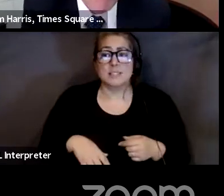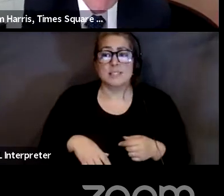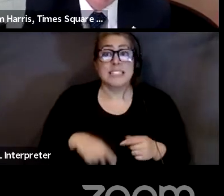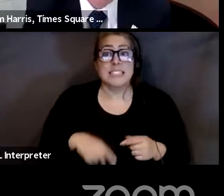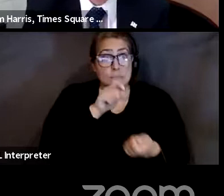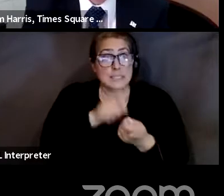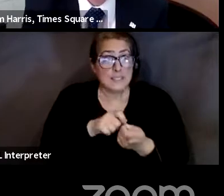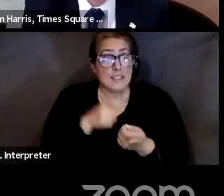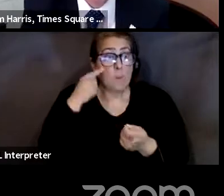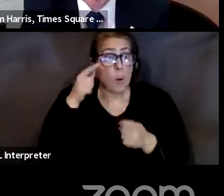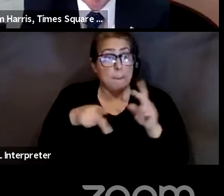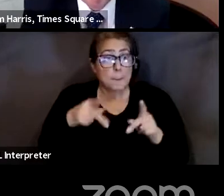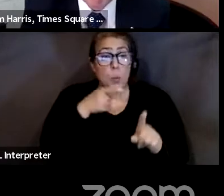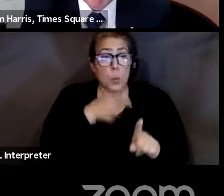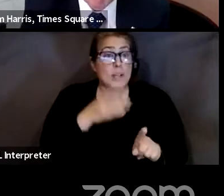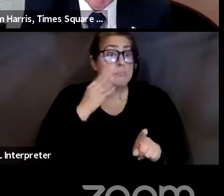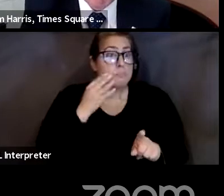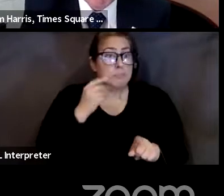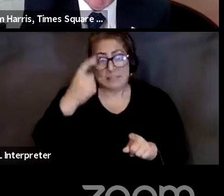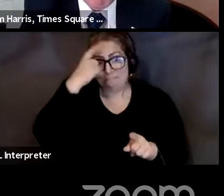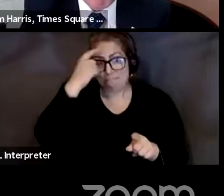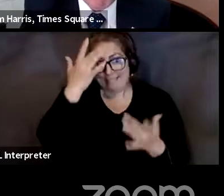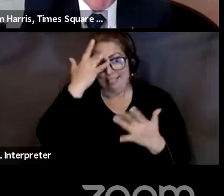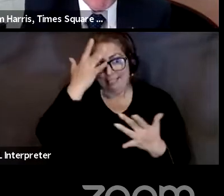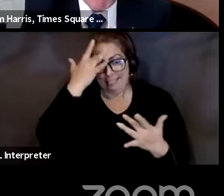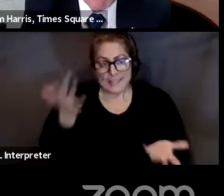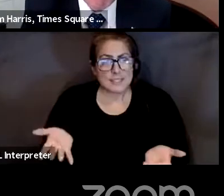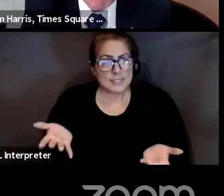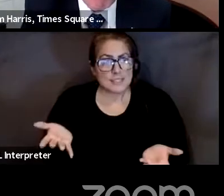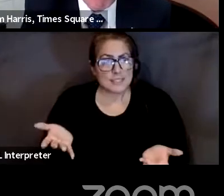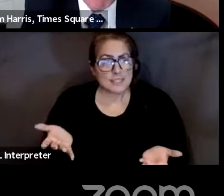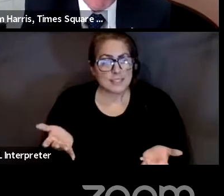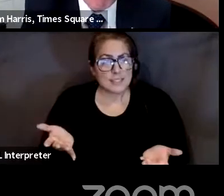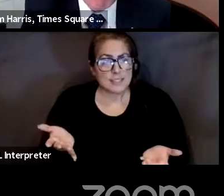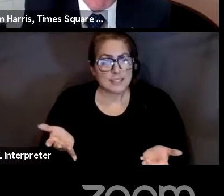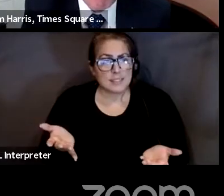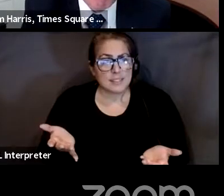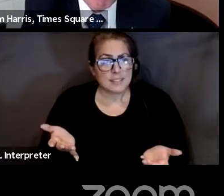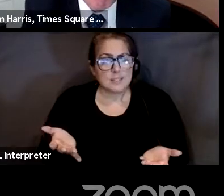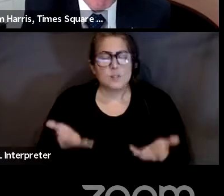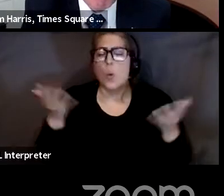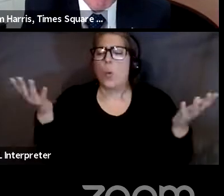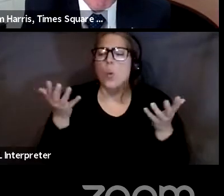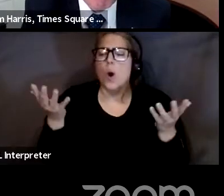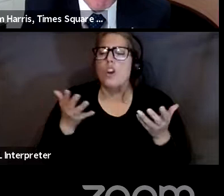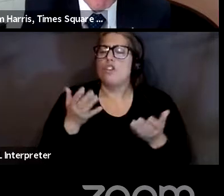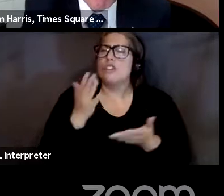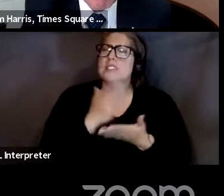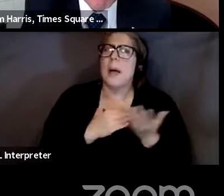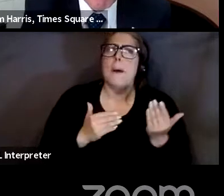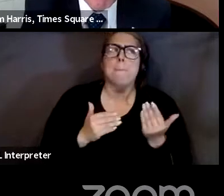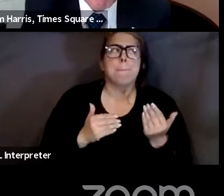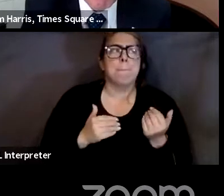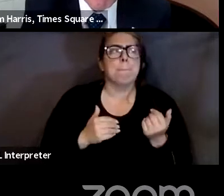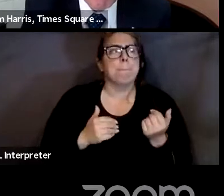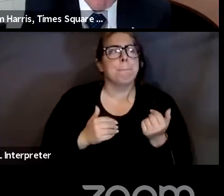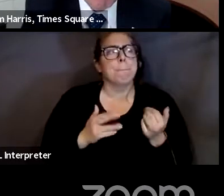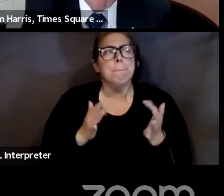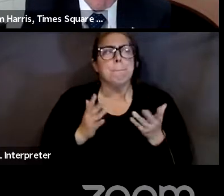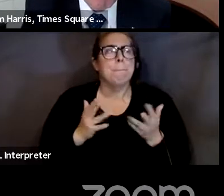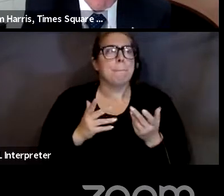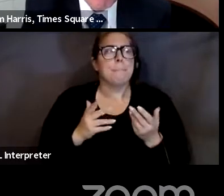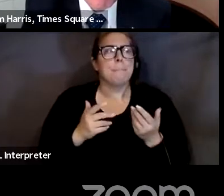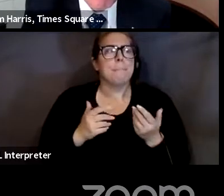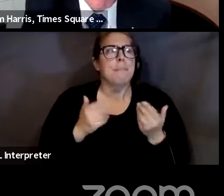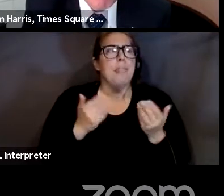with mental illness. So what are the mechanisms, or just some of the specifics that we need to have happen